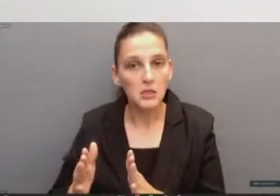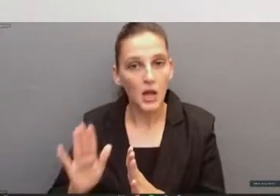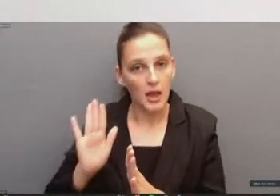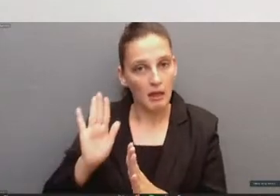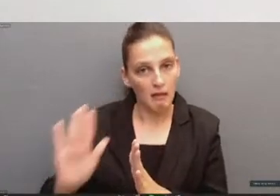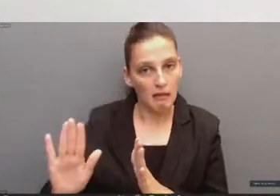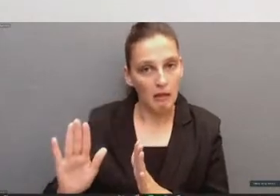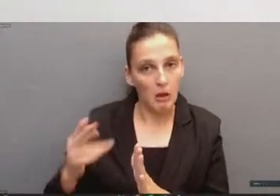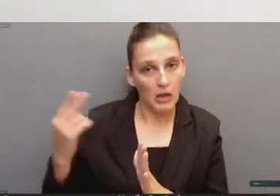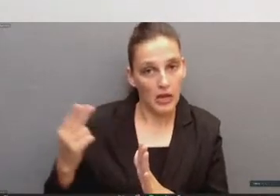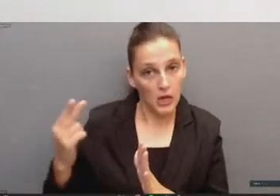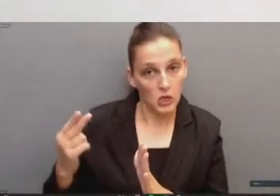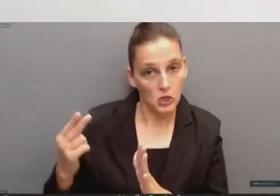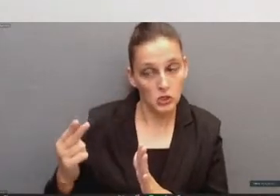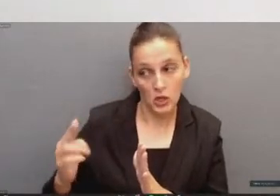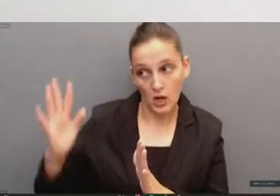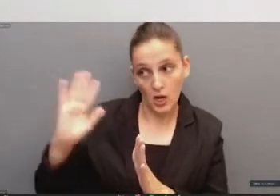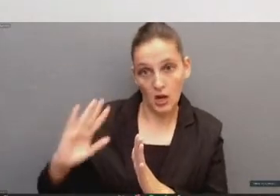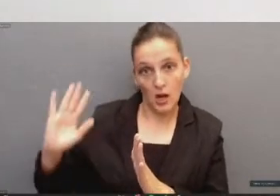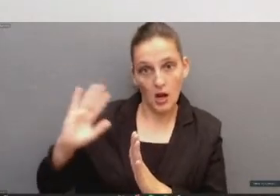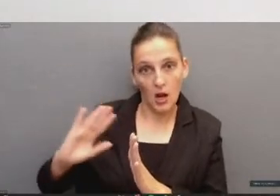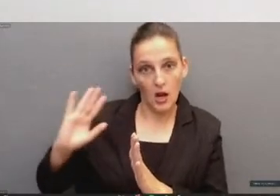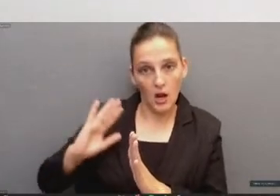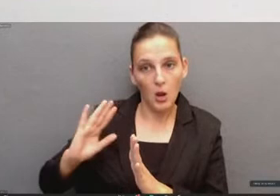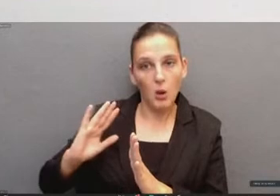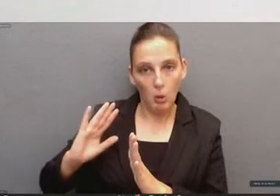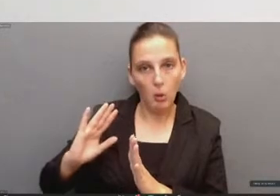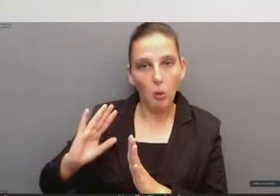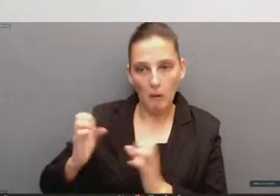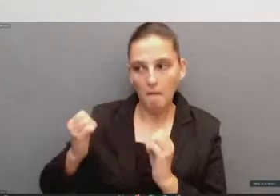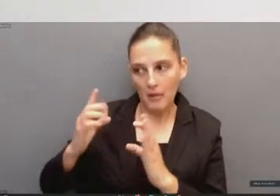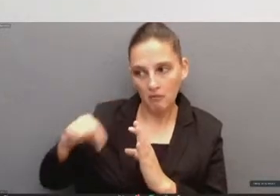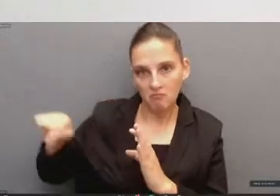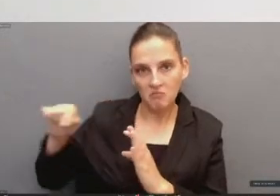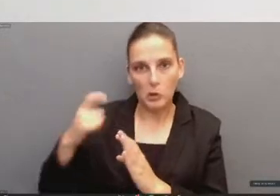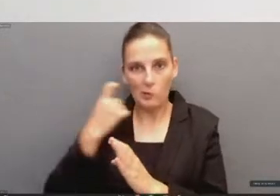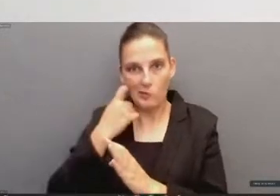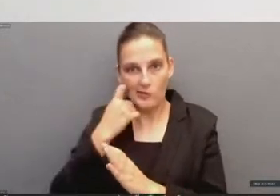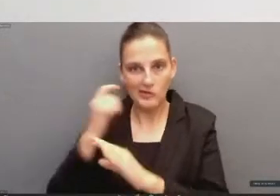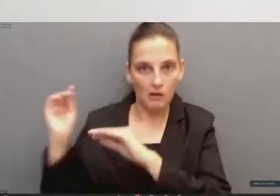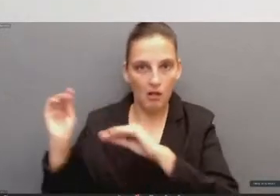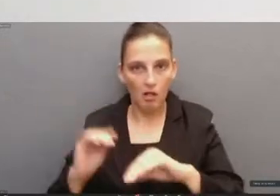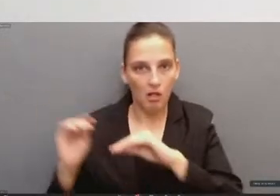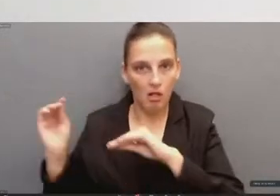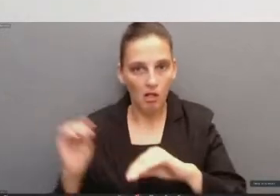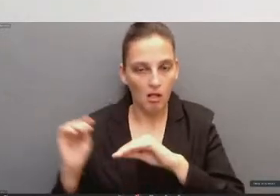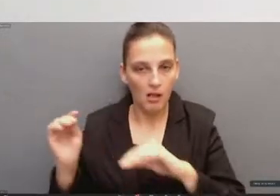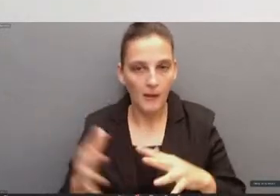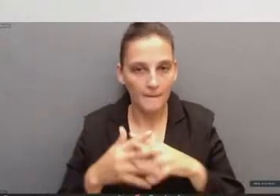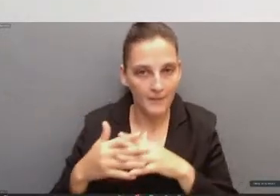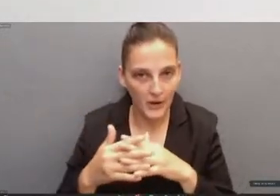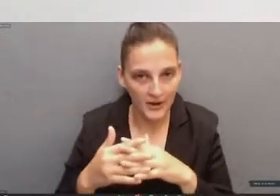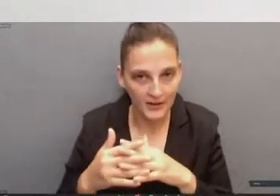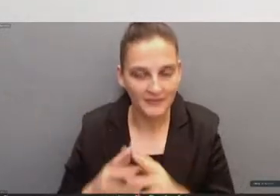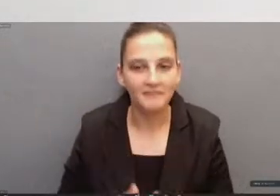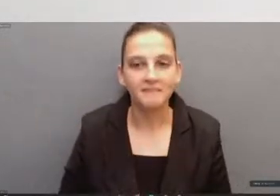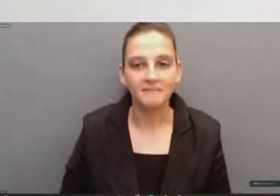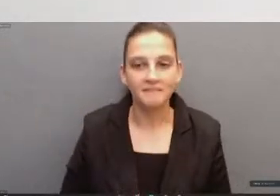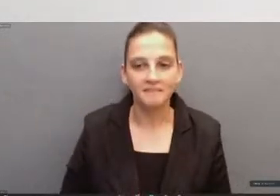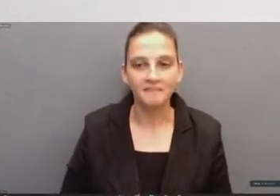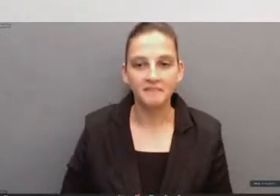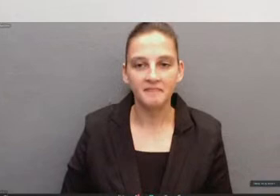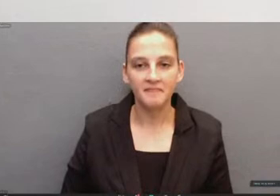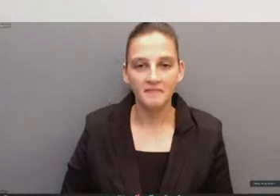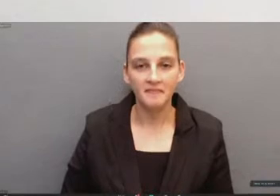with regards to being recent arrivals to the United States. Now, of course, saying that and listening